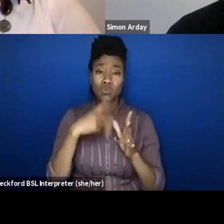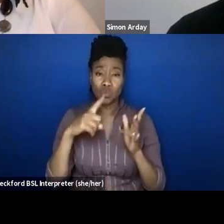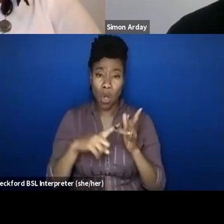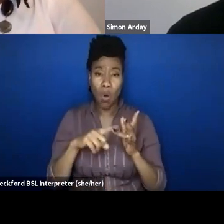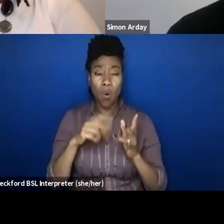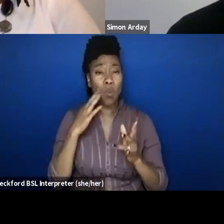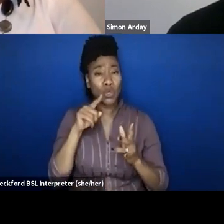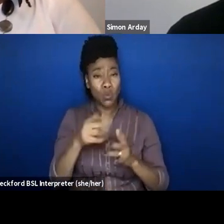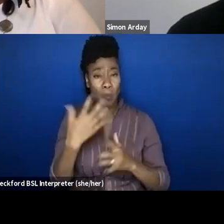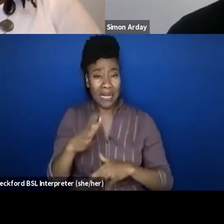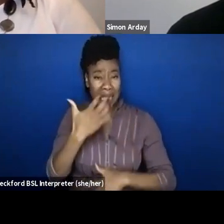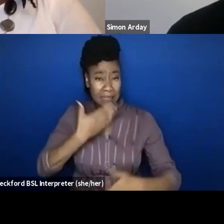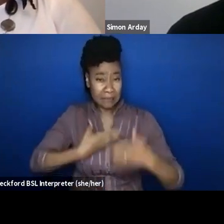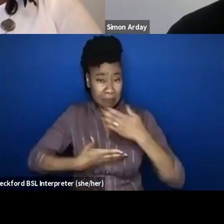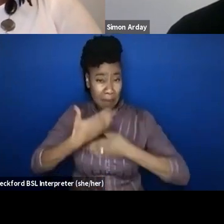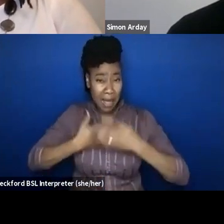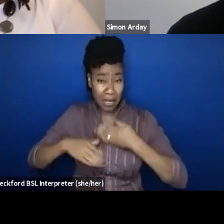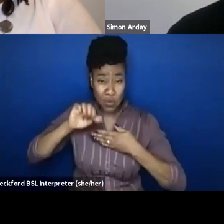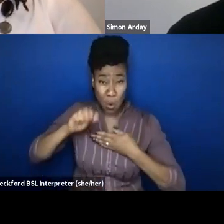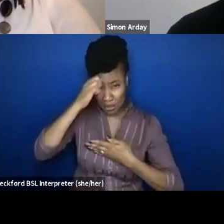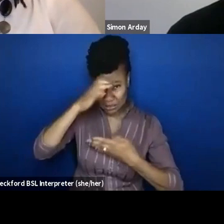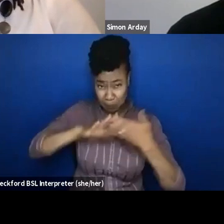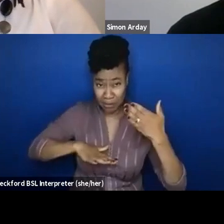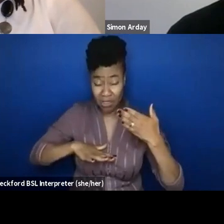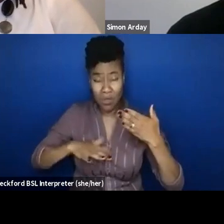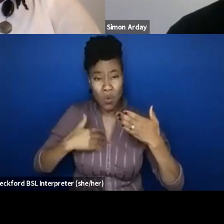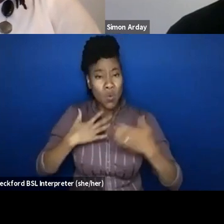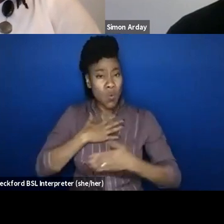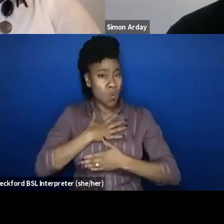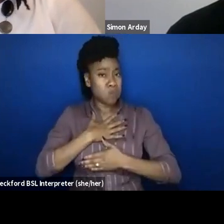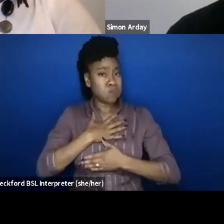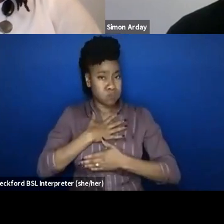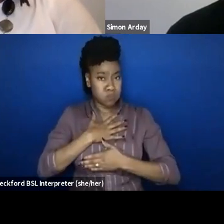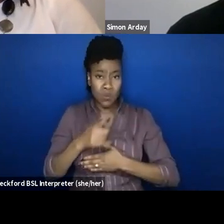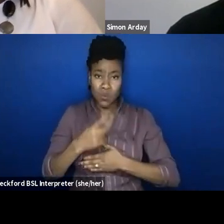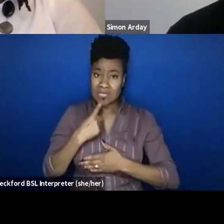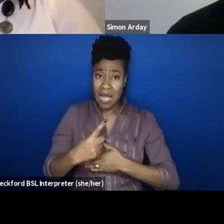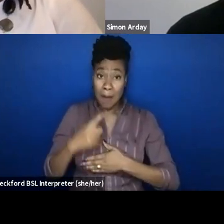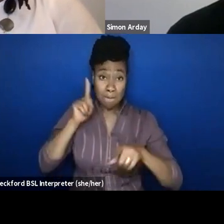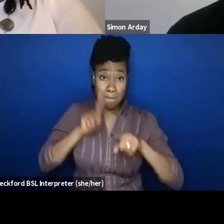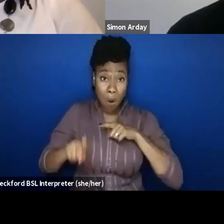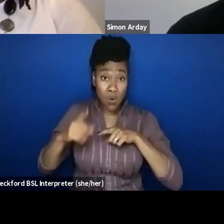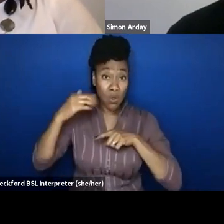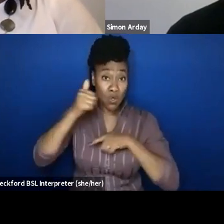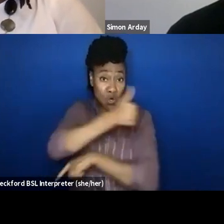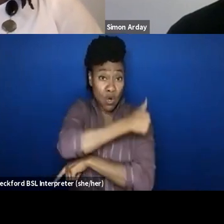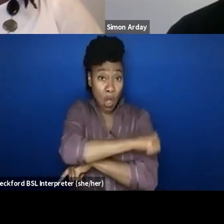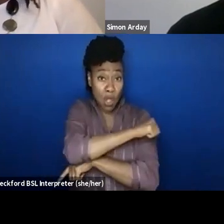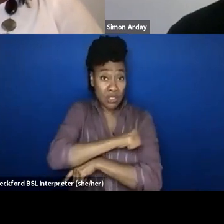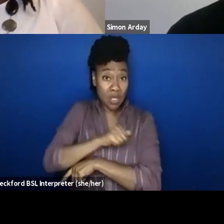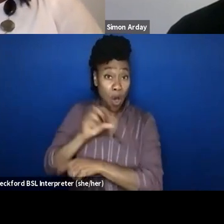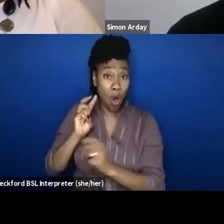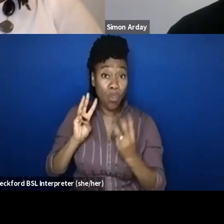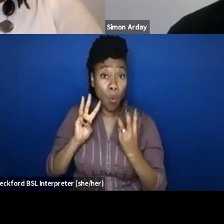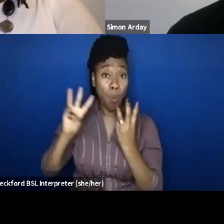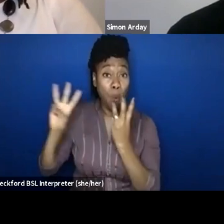your experience that the majority of nurses on your ward were Black, but there were no